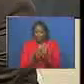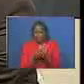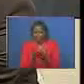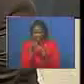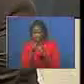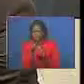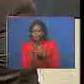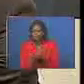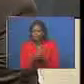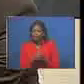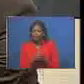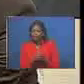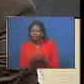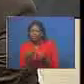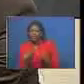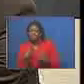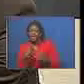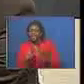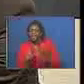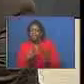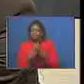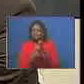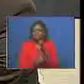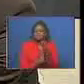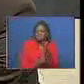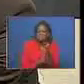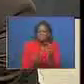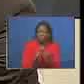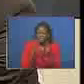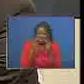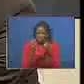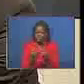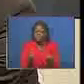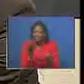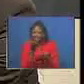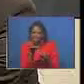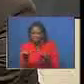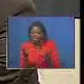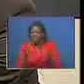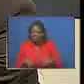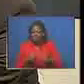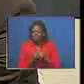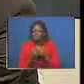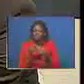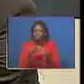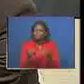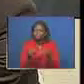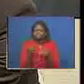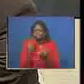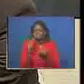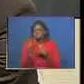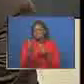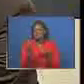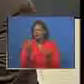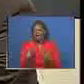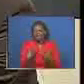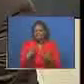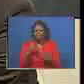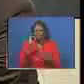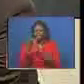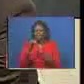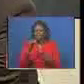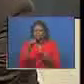albinism foundation and you can see the children here living with disability I can see there are Josephine